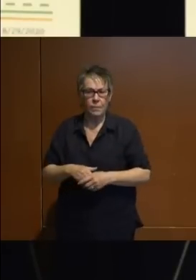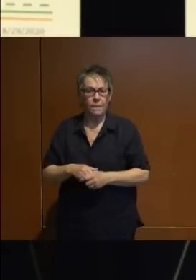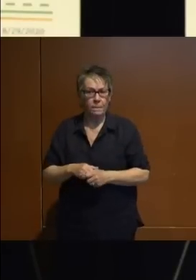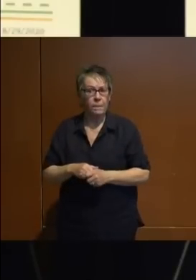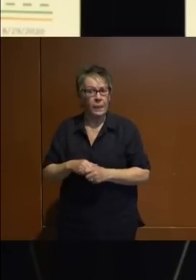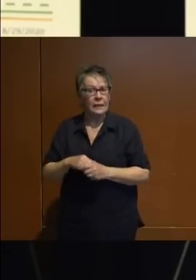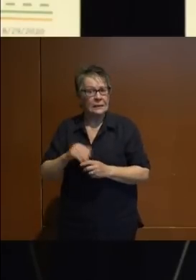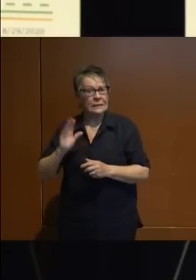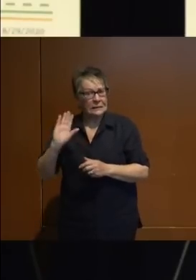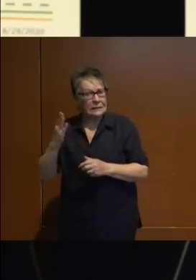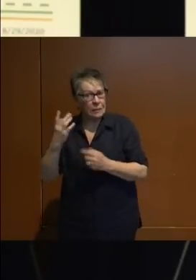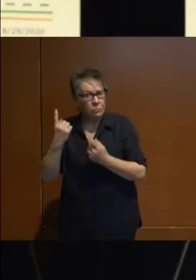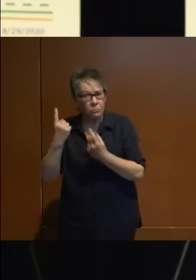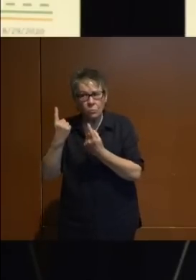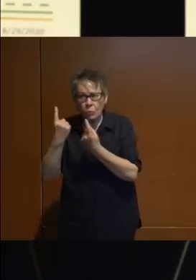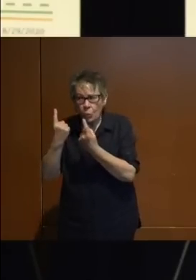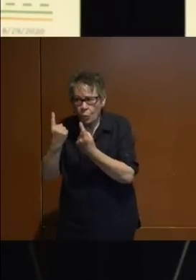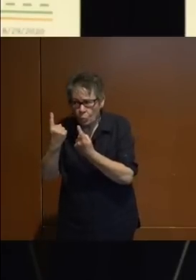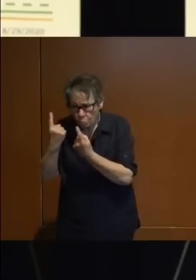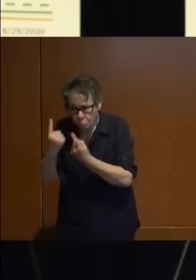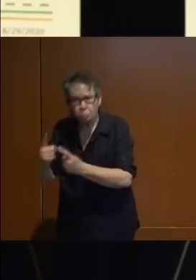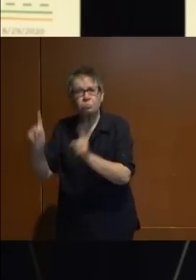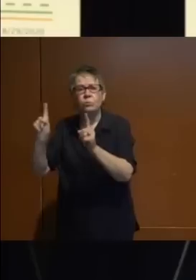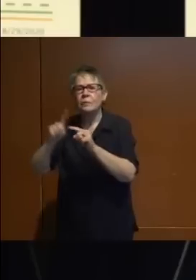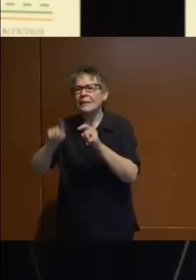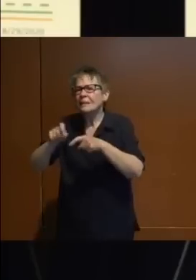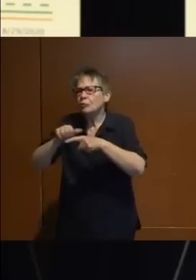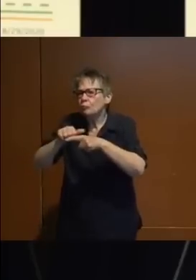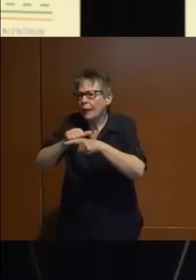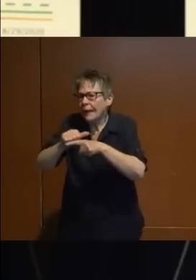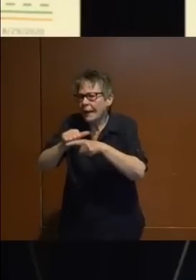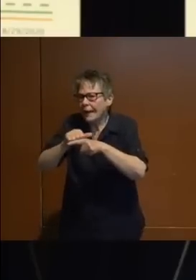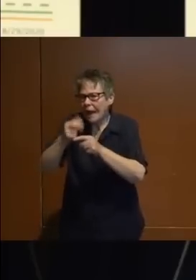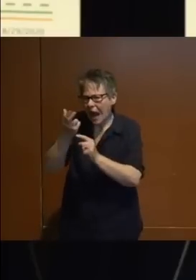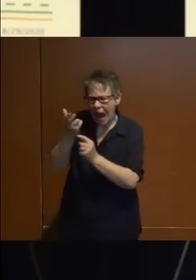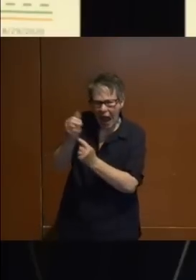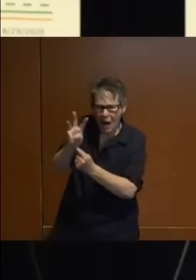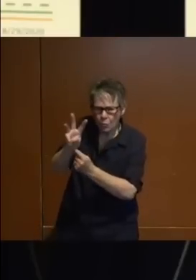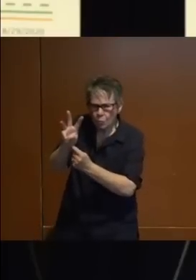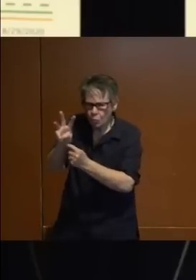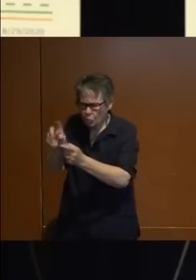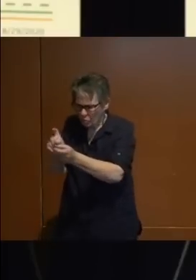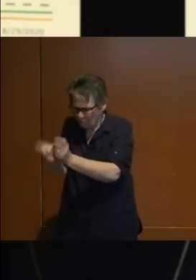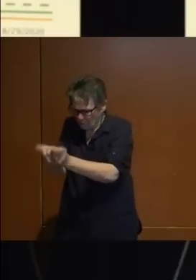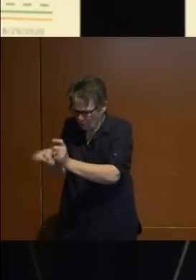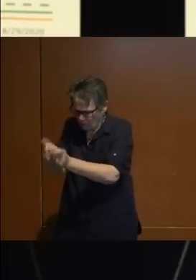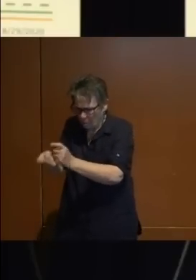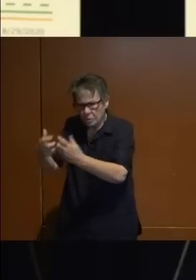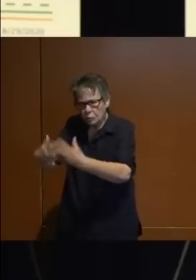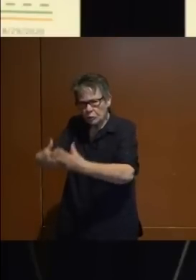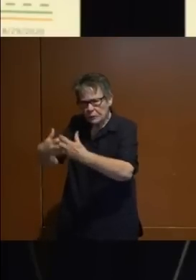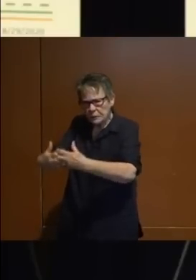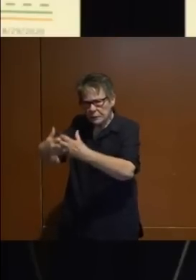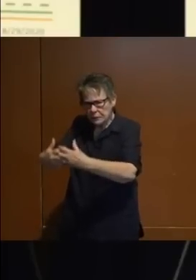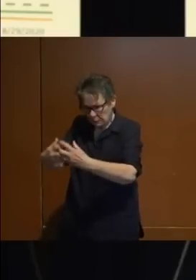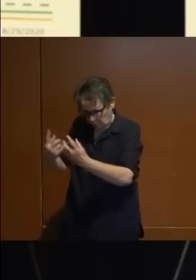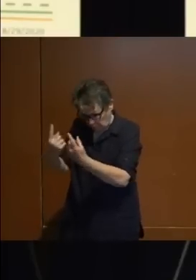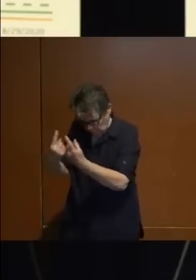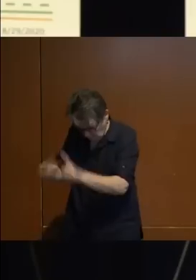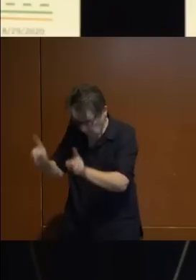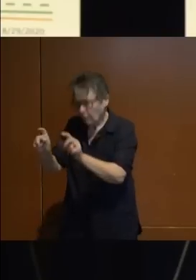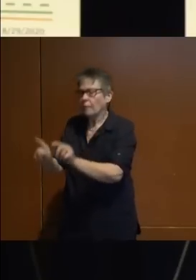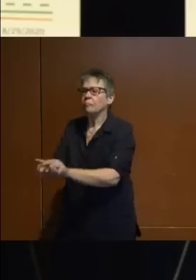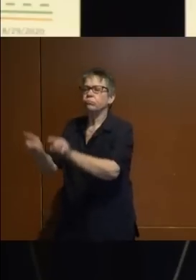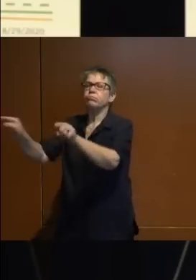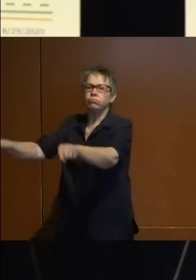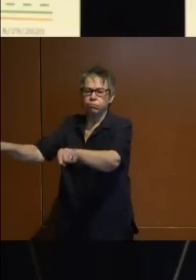to me a number of pictures and information. I haven't sorted through all of it, but the